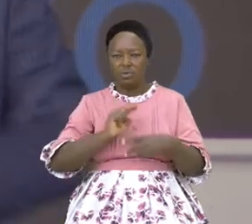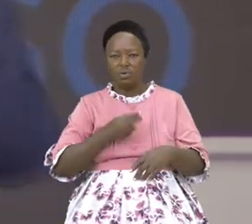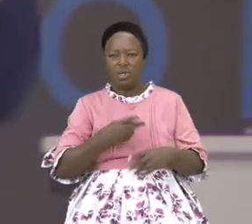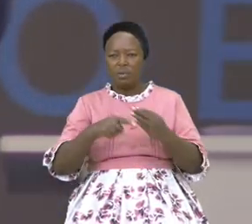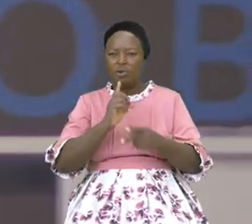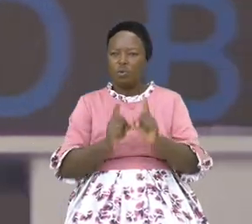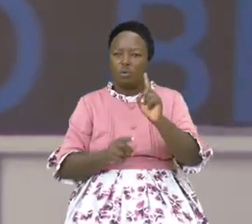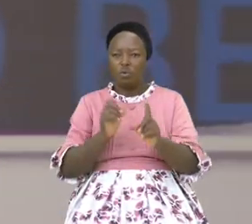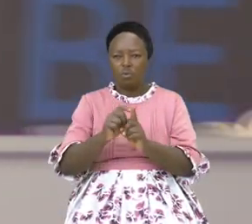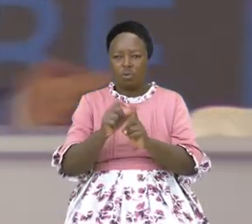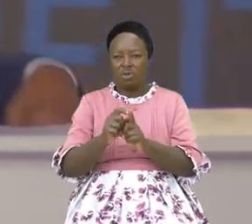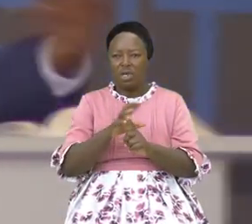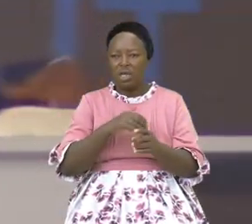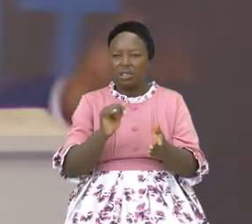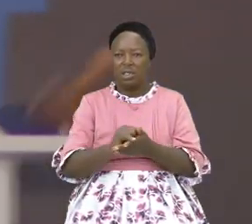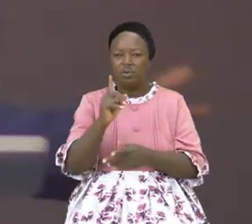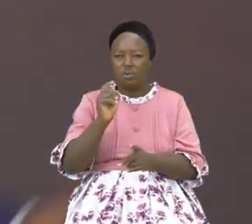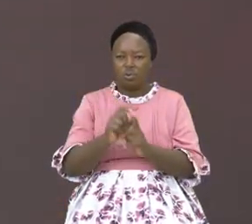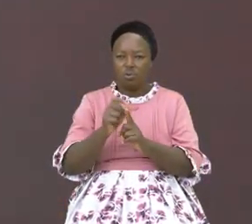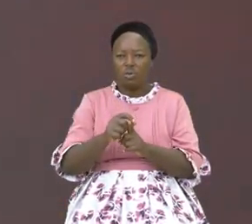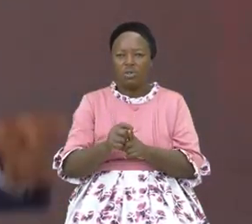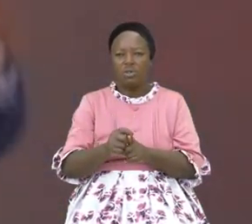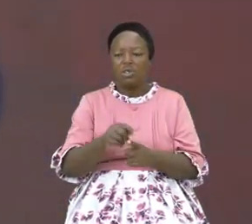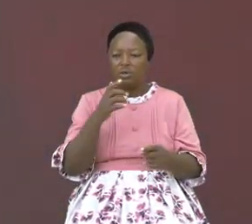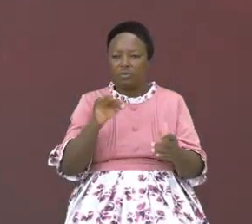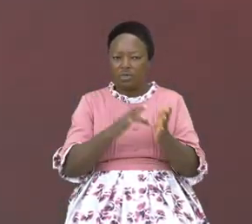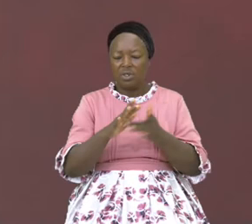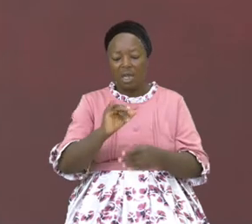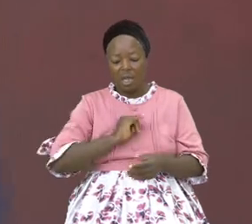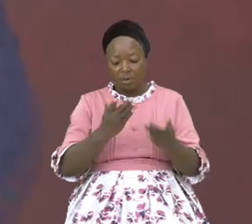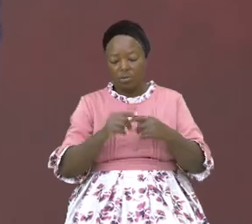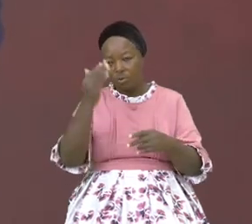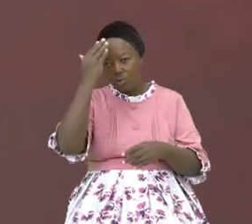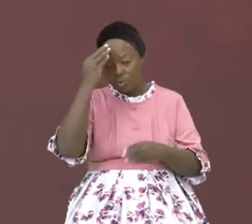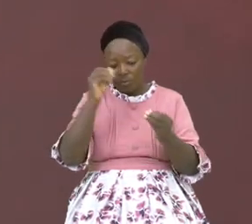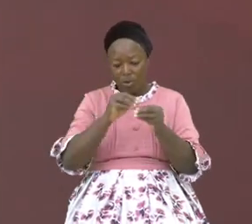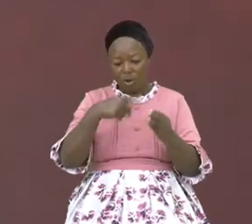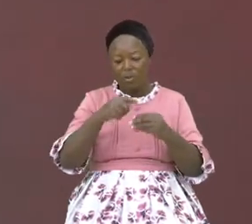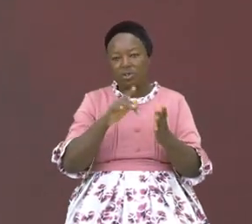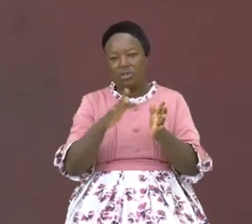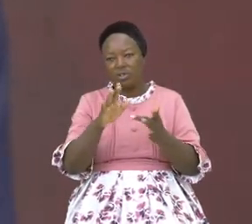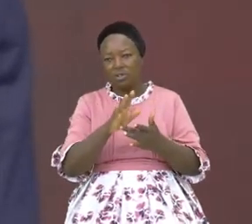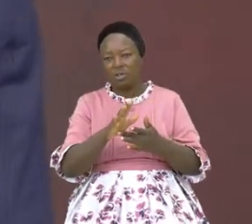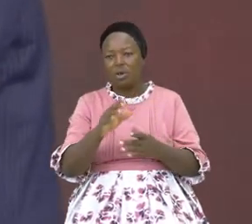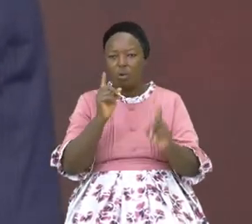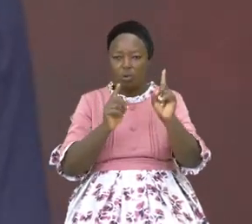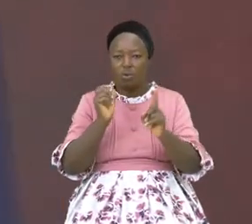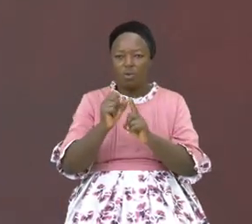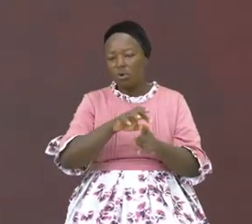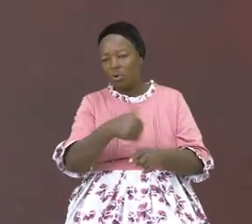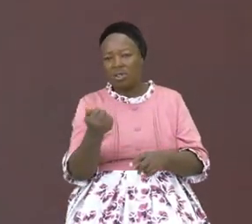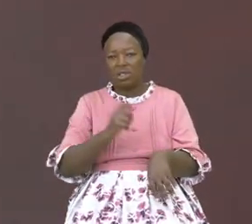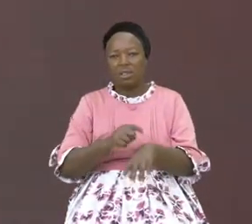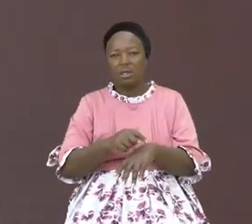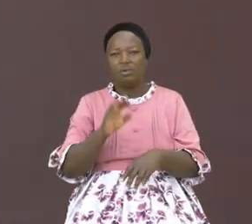word. That one word, Jesus. I want to know more about Jesus, one word. Other times he wants to speak to us